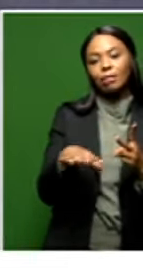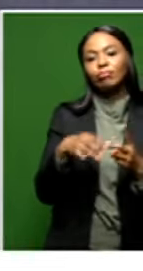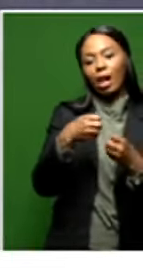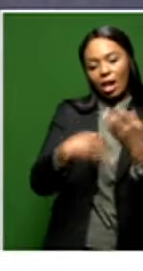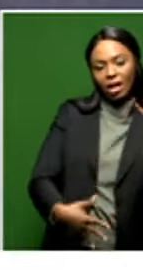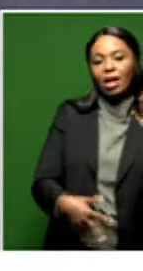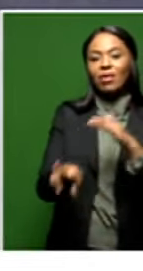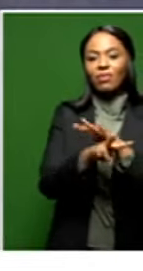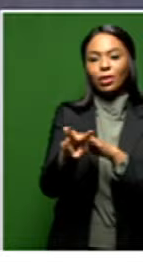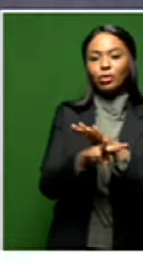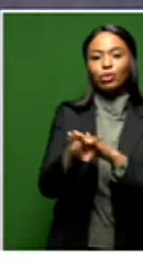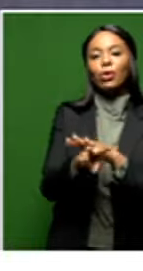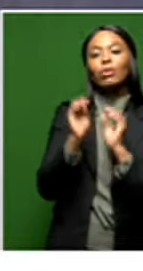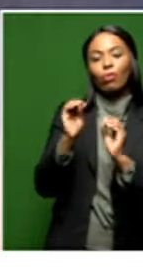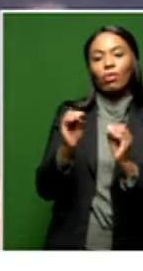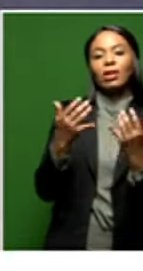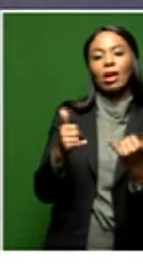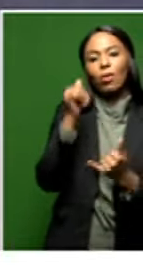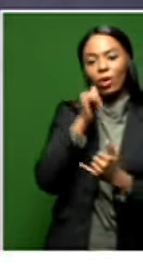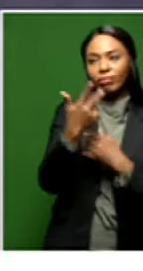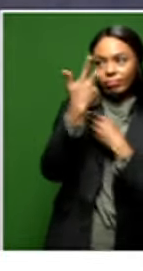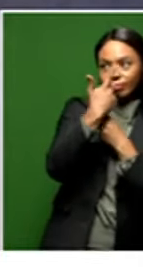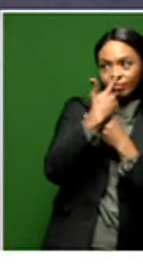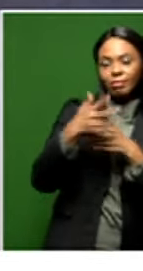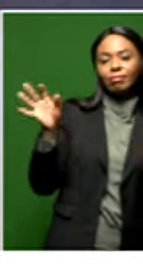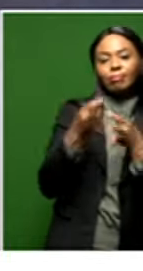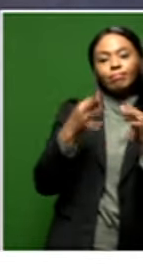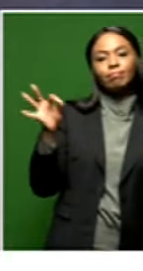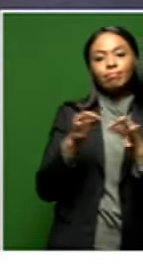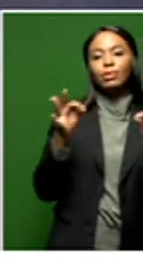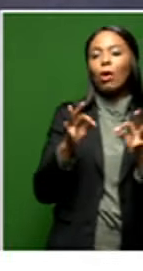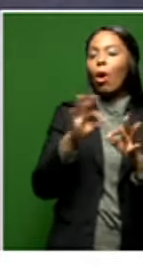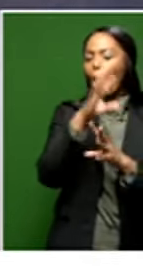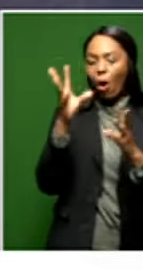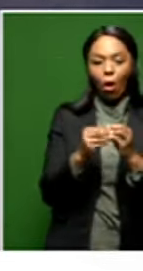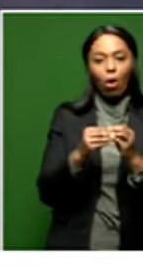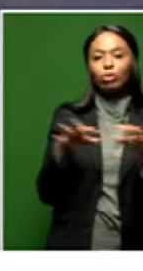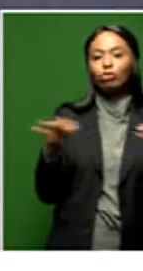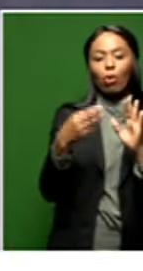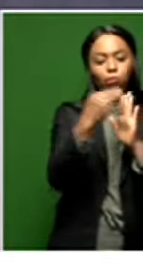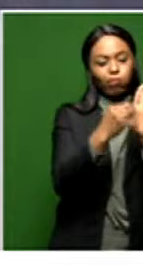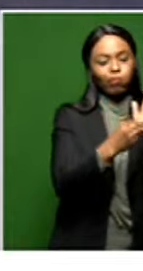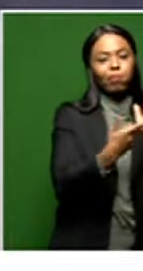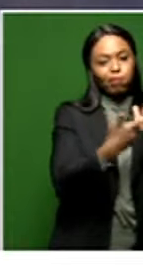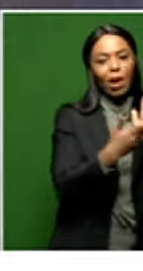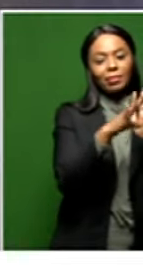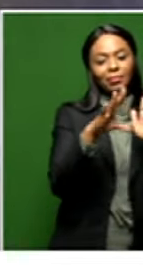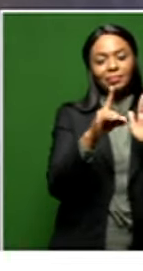of making the album and all of that. And all the songs are on the platforms. So, that's